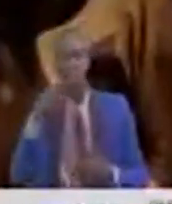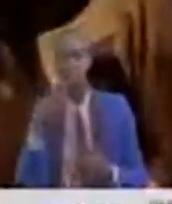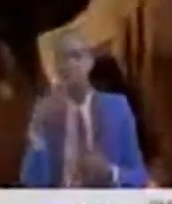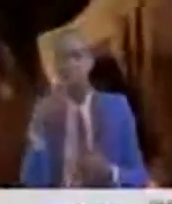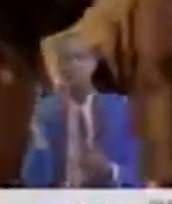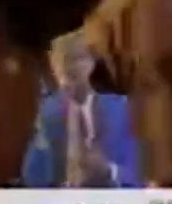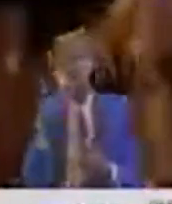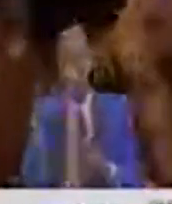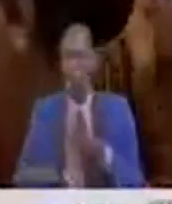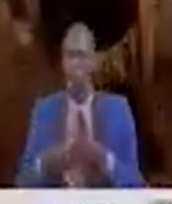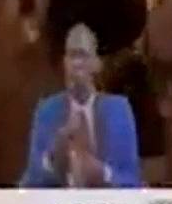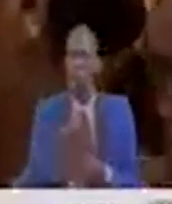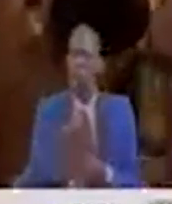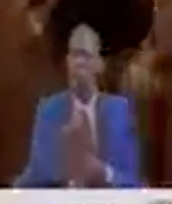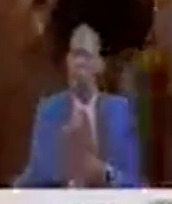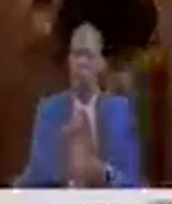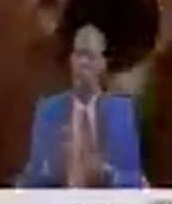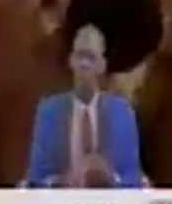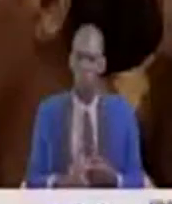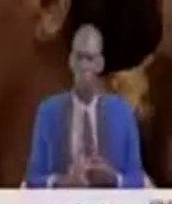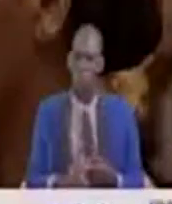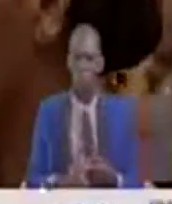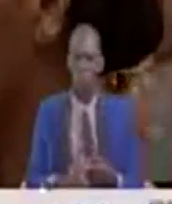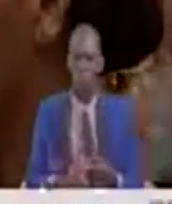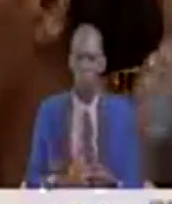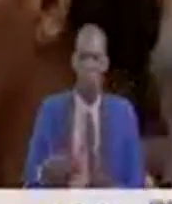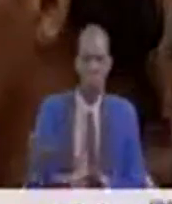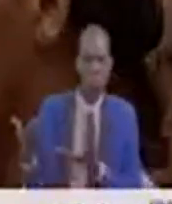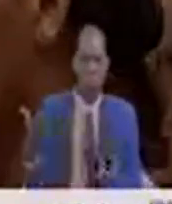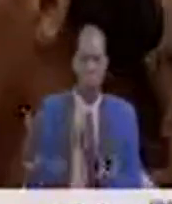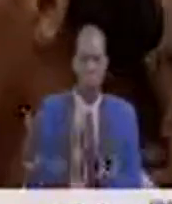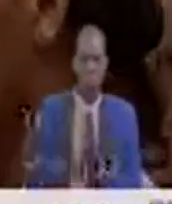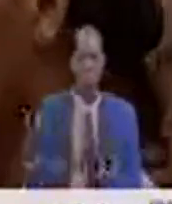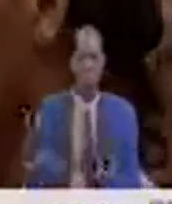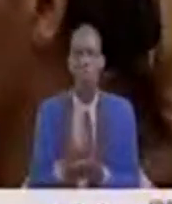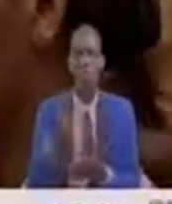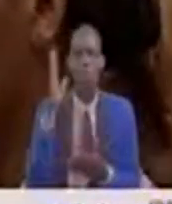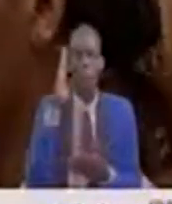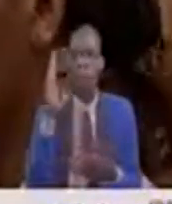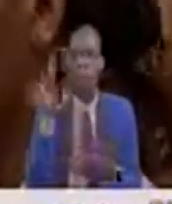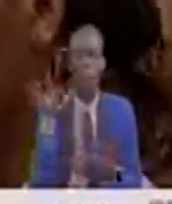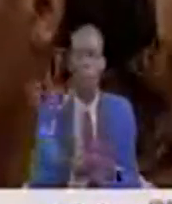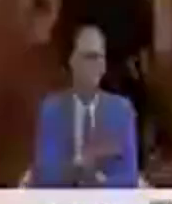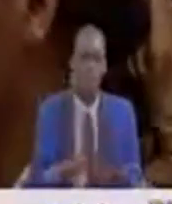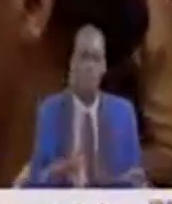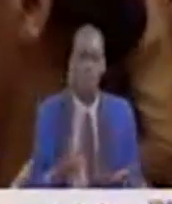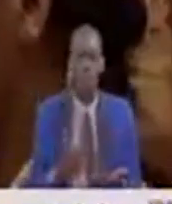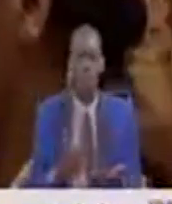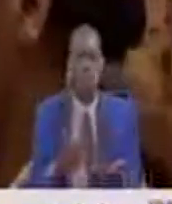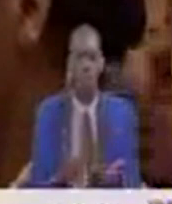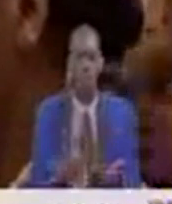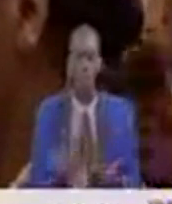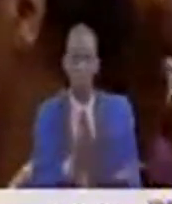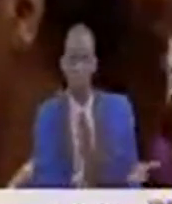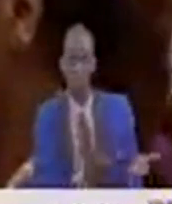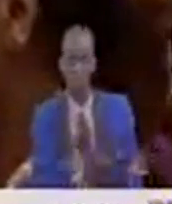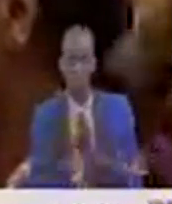and presenting what will destroy you. It's presenting the poison as